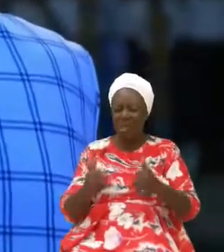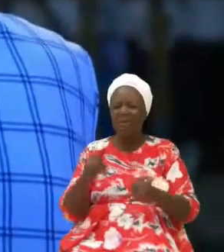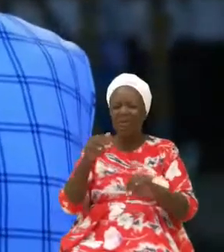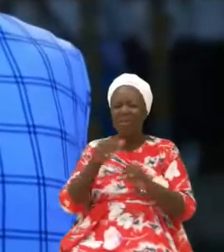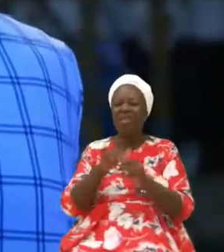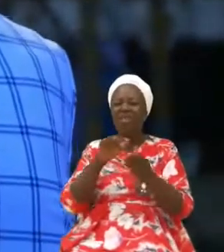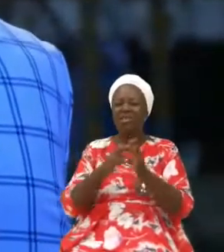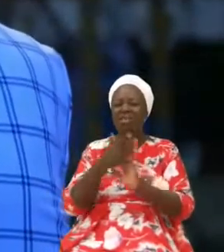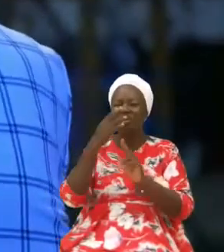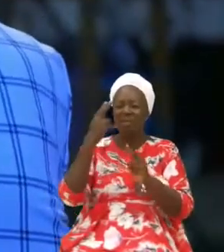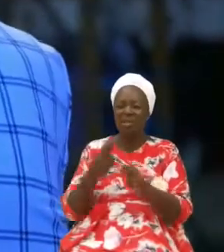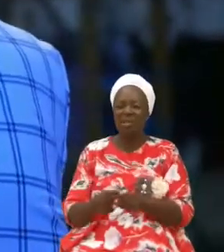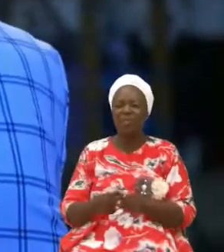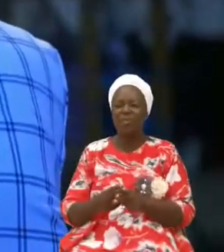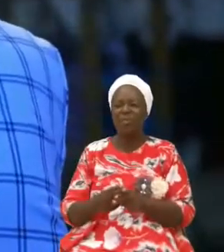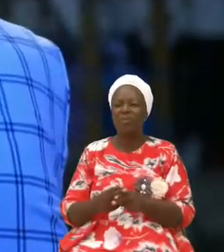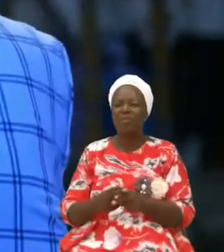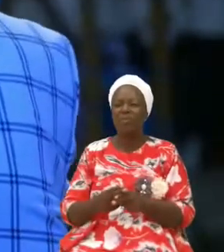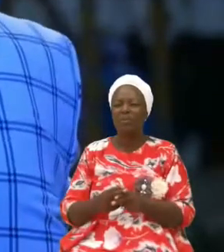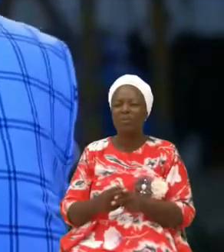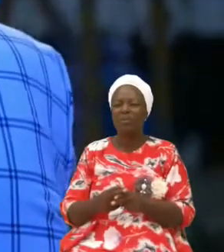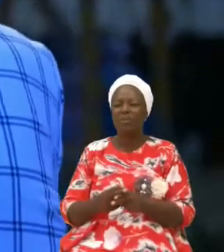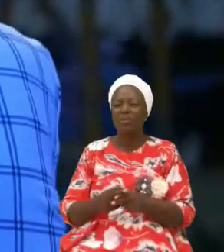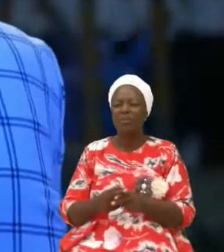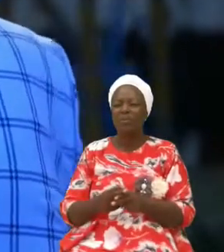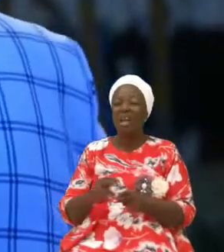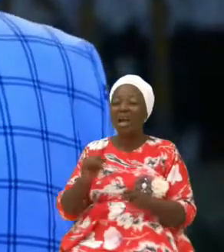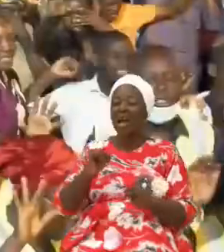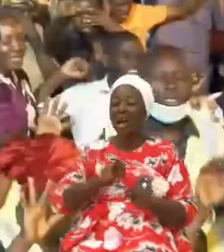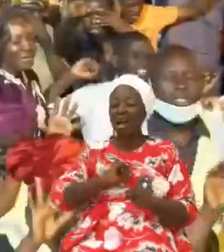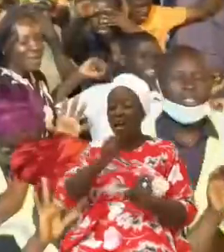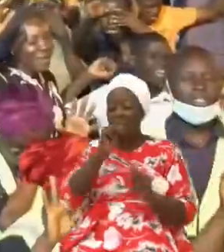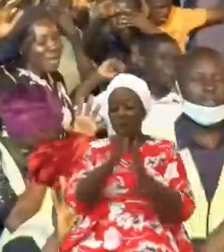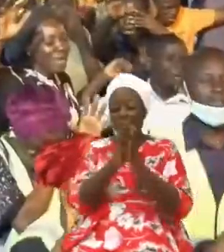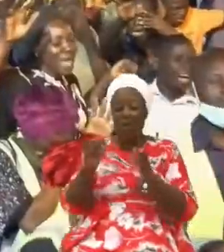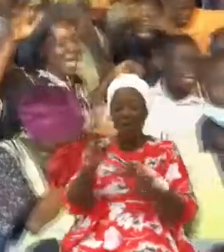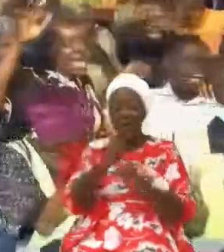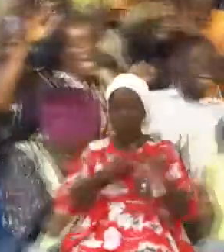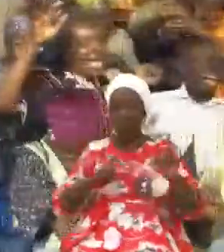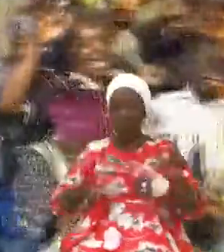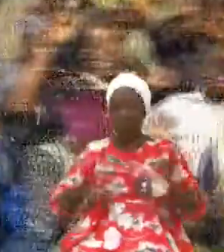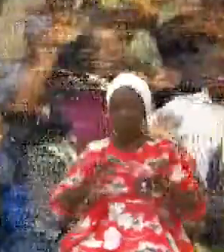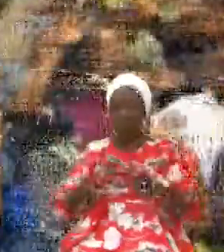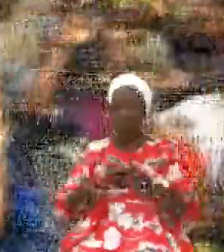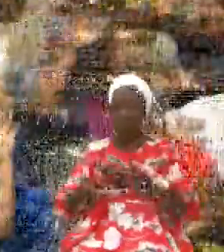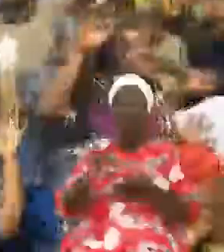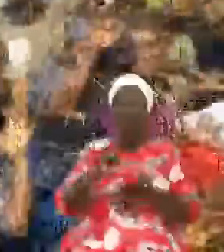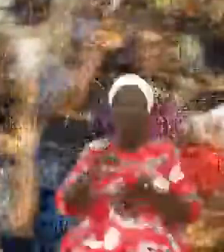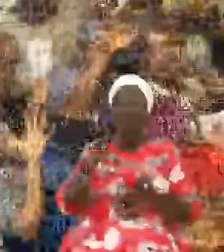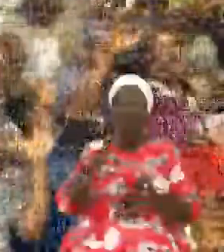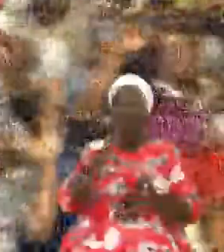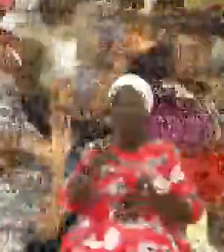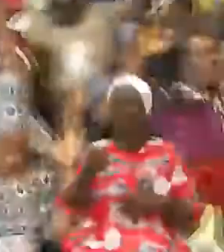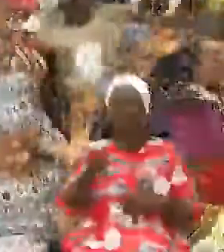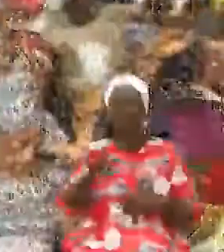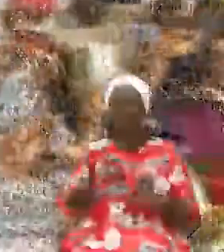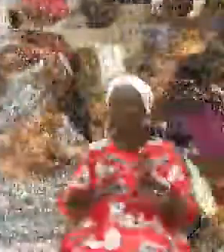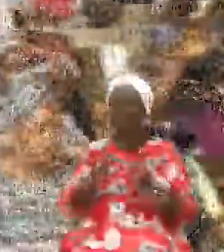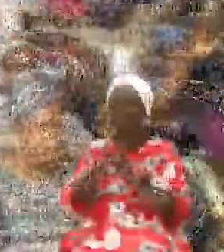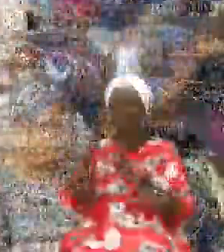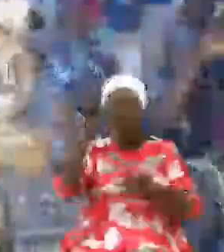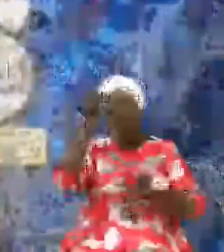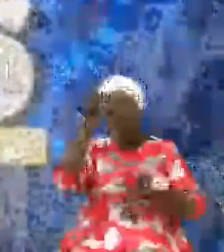healing upon everyone right now in Jesus' name. I pray, Lord, where